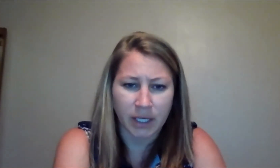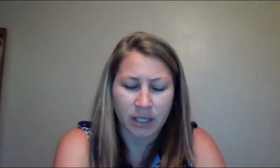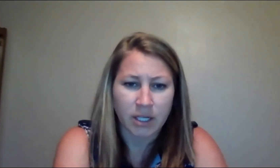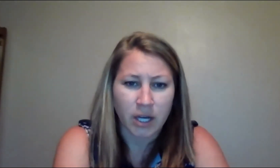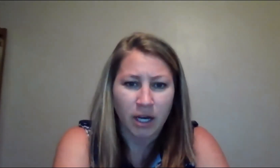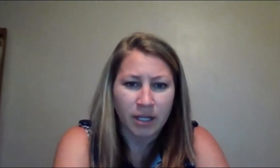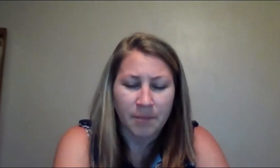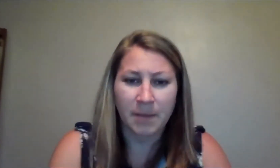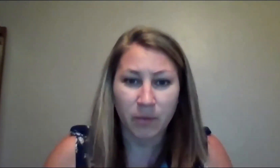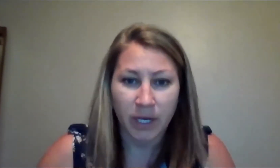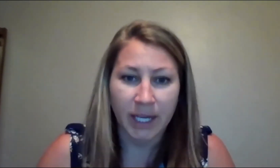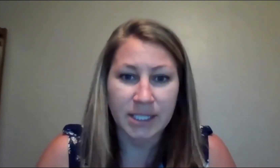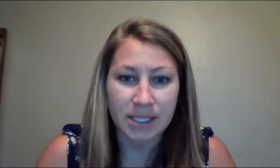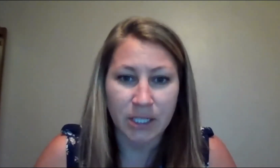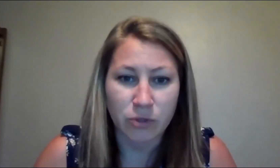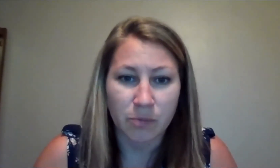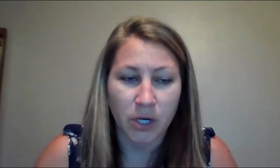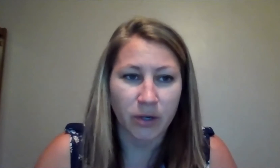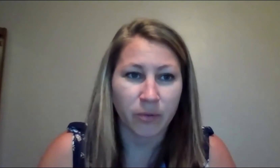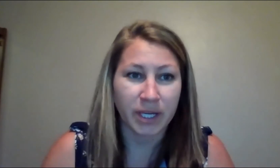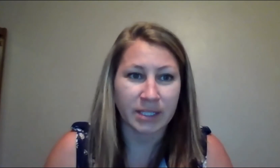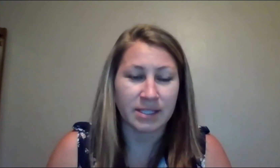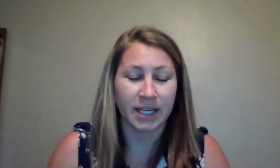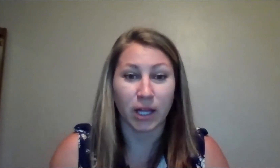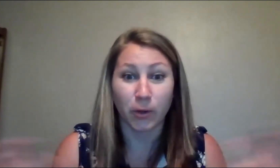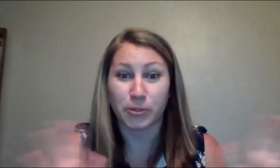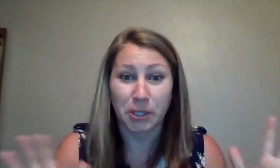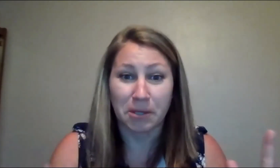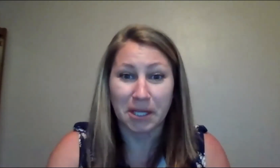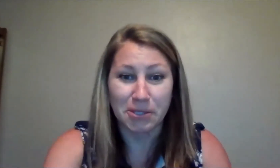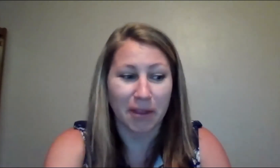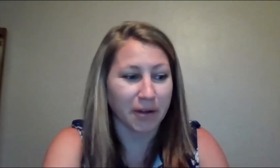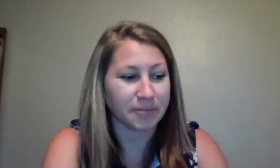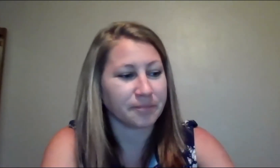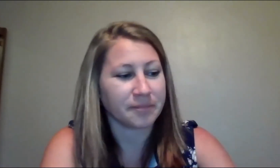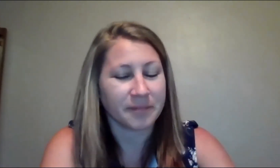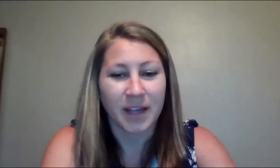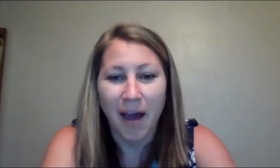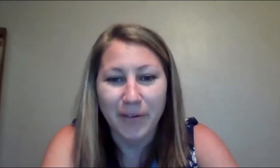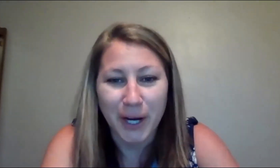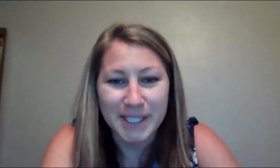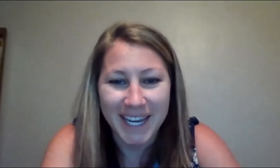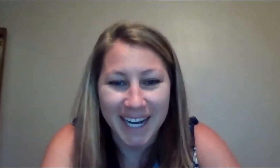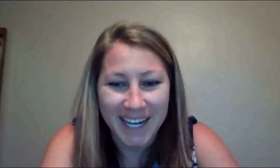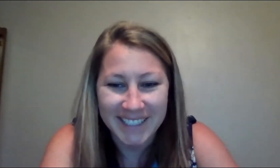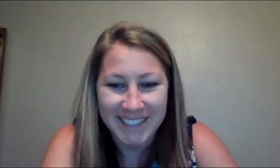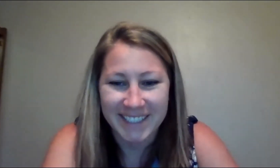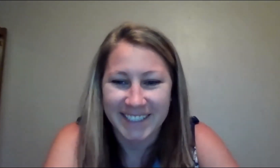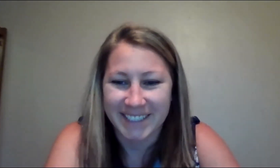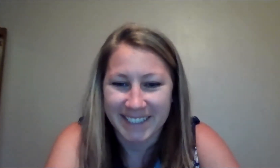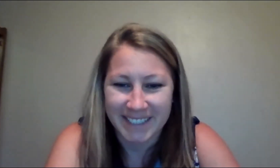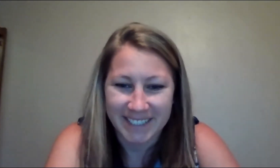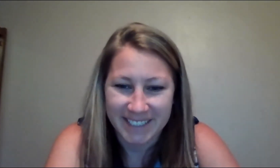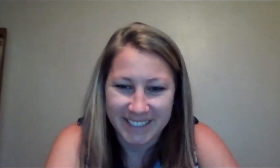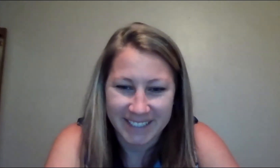me. Maybe when I get to see you tomorrow, we can sing hello cheer with each other. Have a great day, guys.